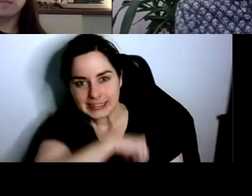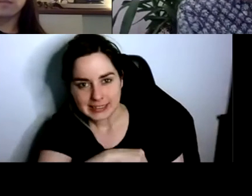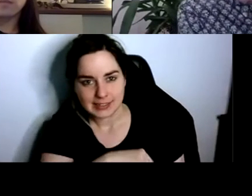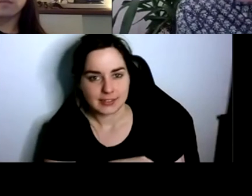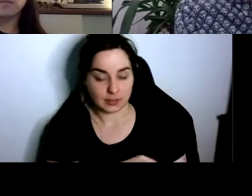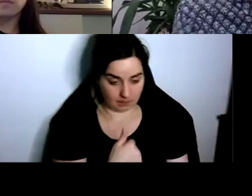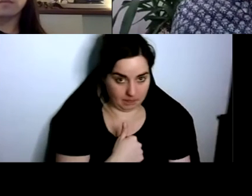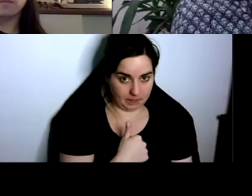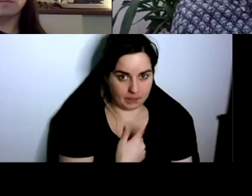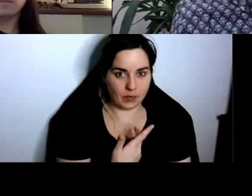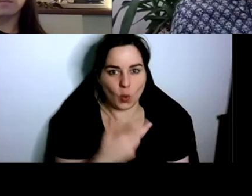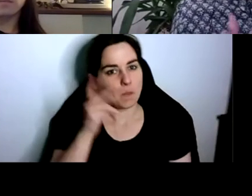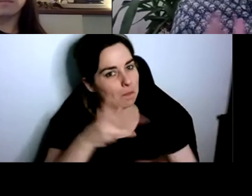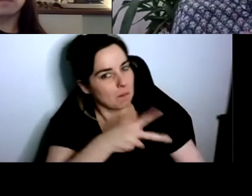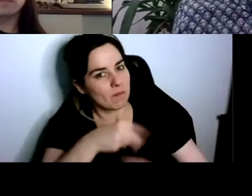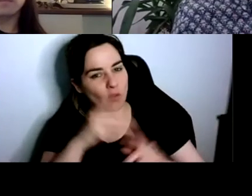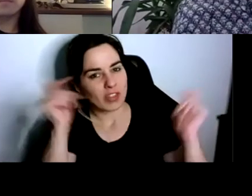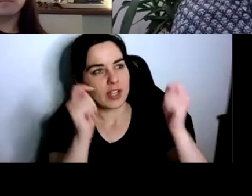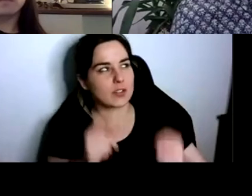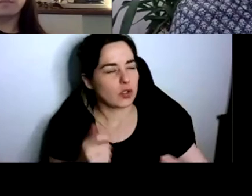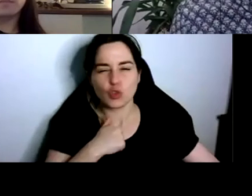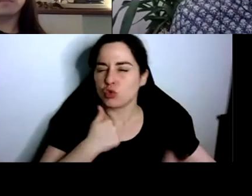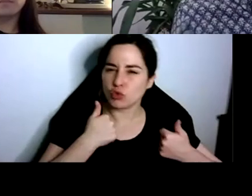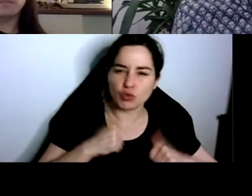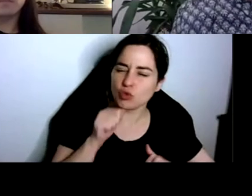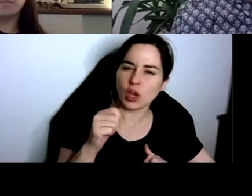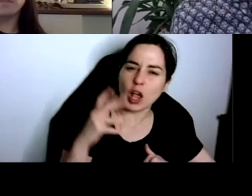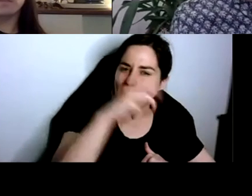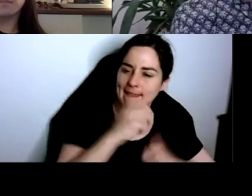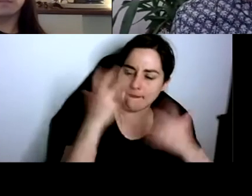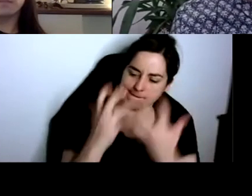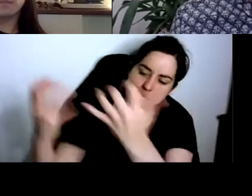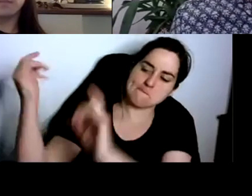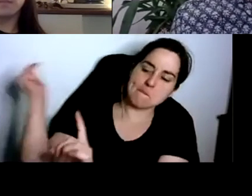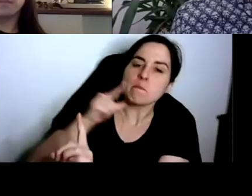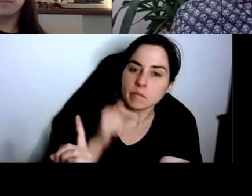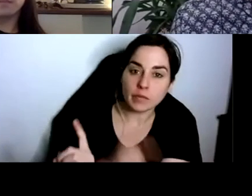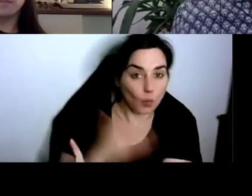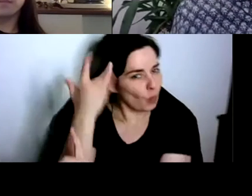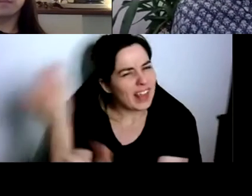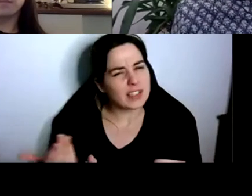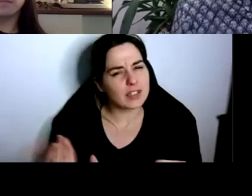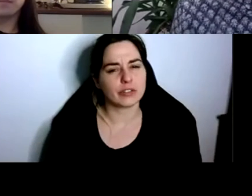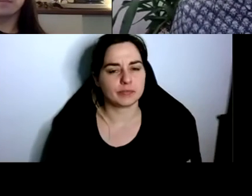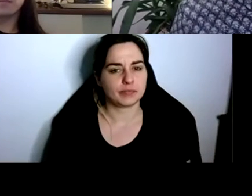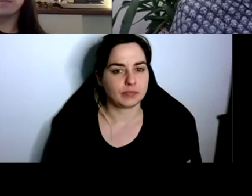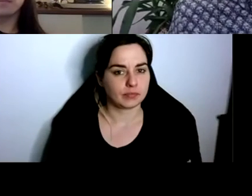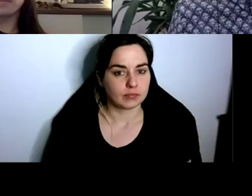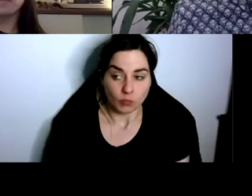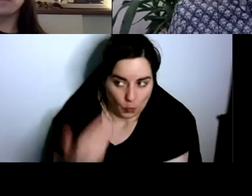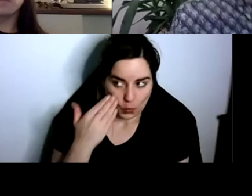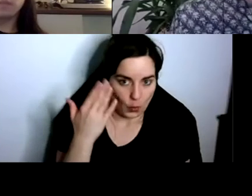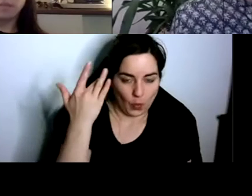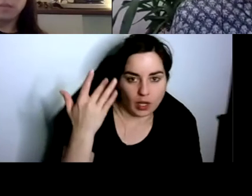make assumptions about who is our audience, why do people come or not. Although we want to know everything, want to know why they're